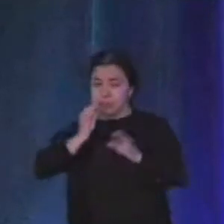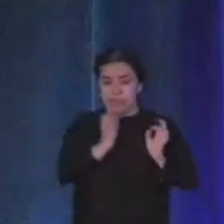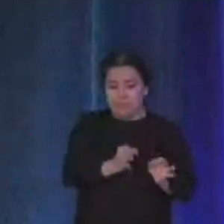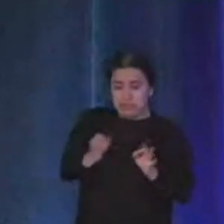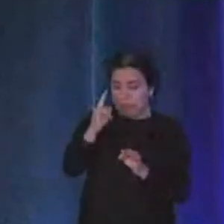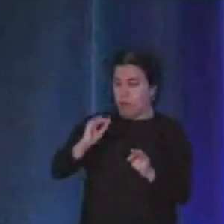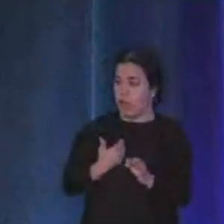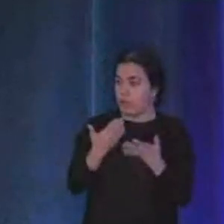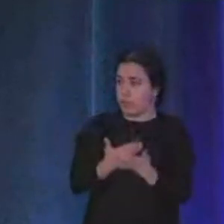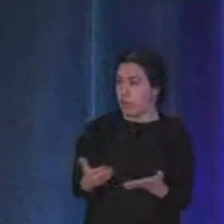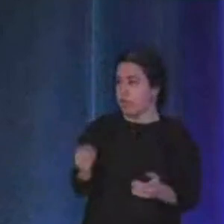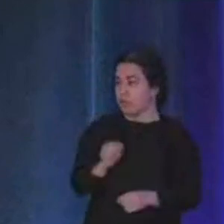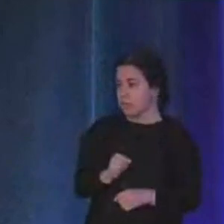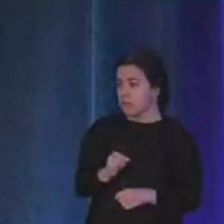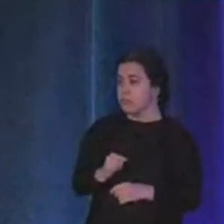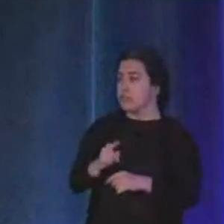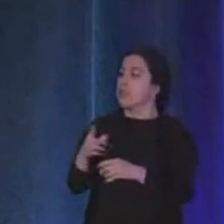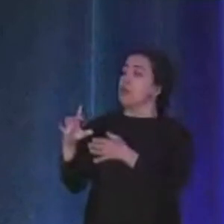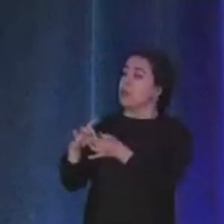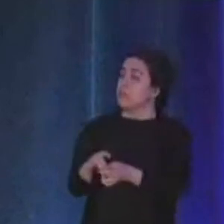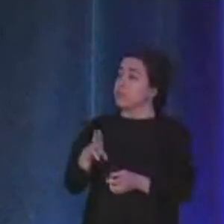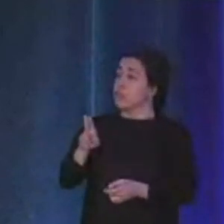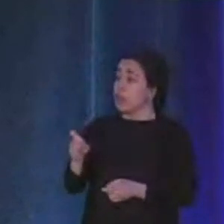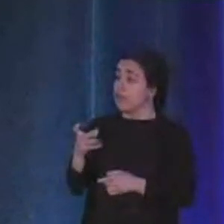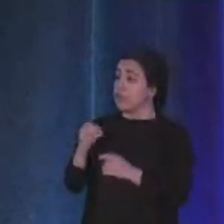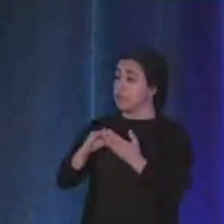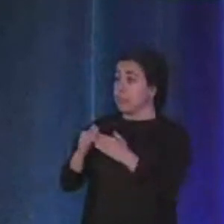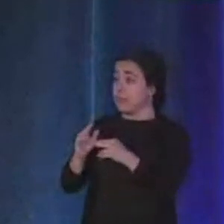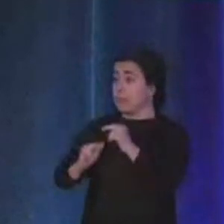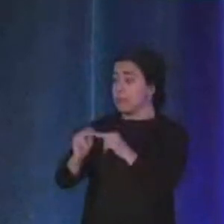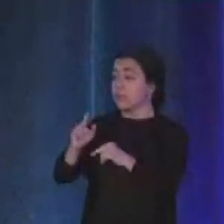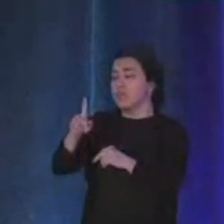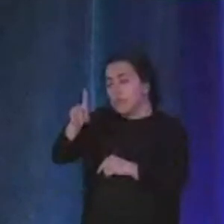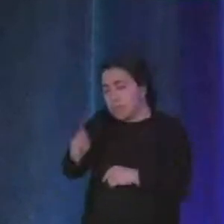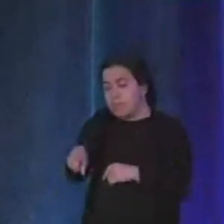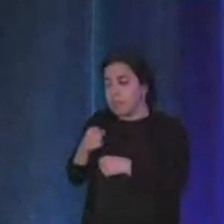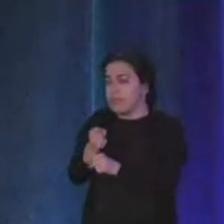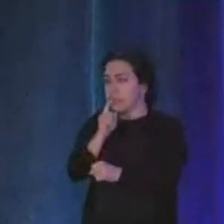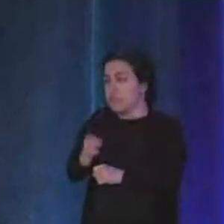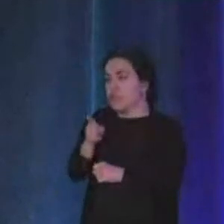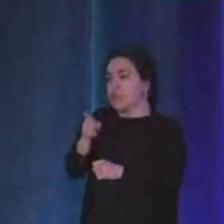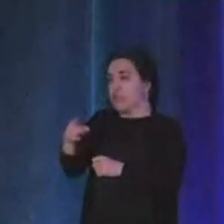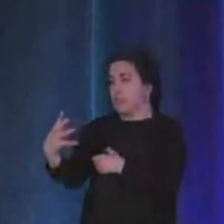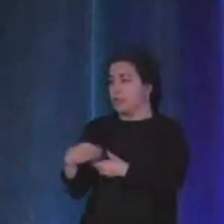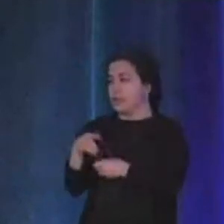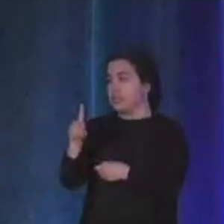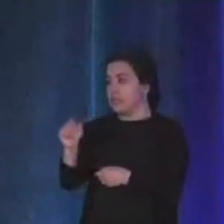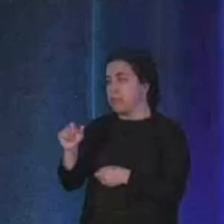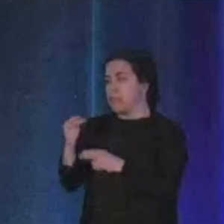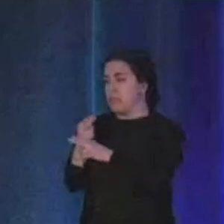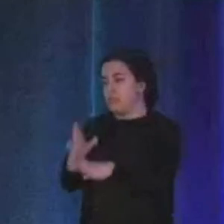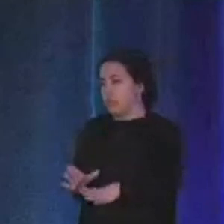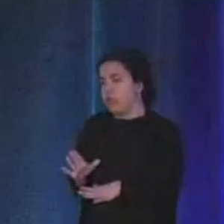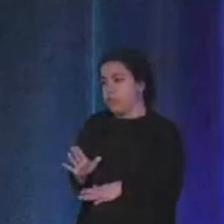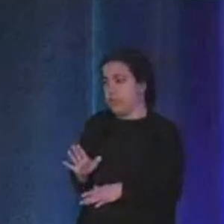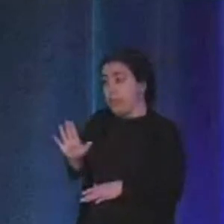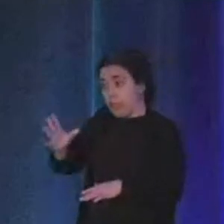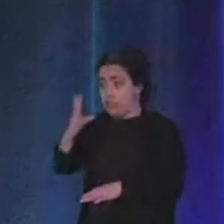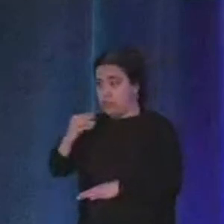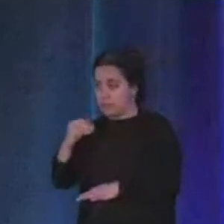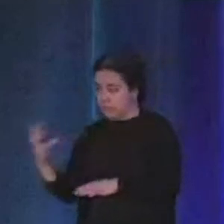And then when it comes to UX and community building, you always need to make sure that you're including disabled users.